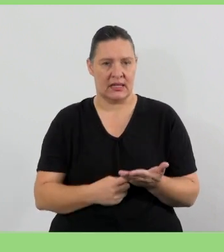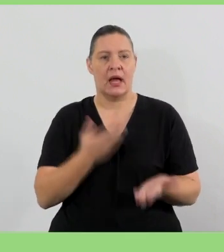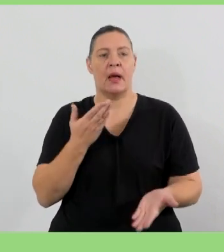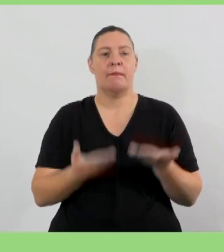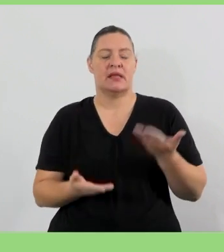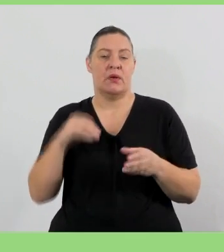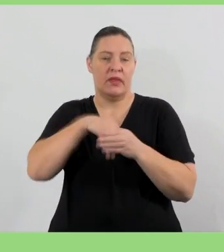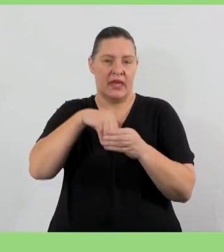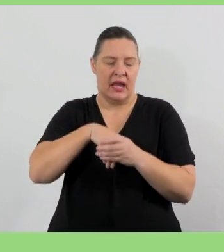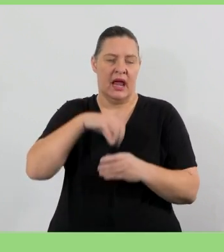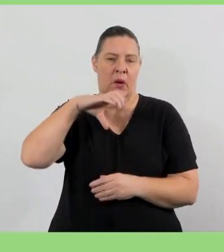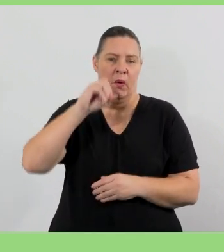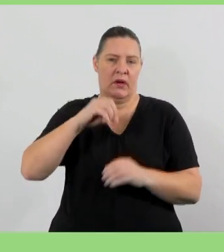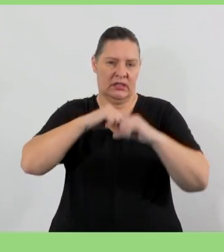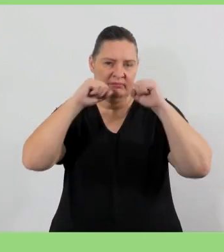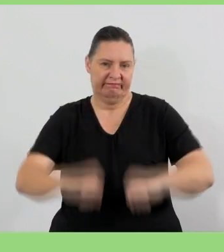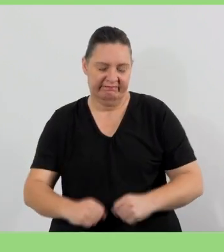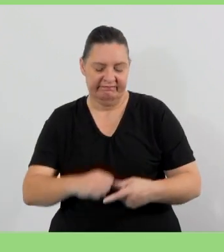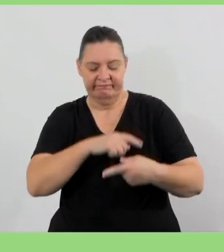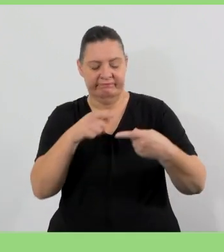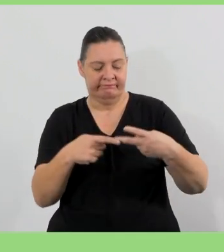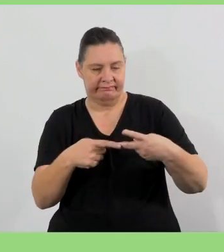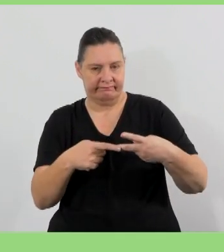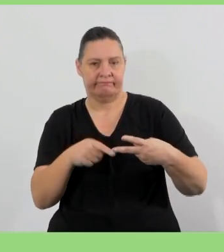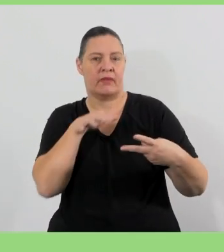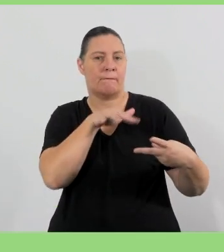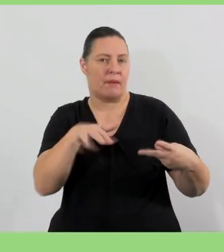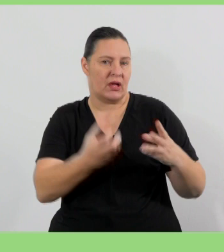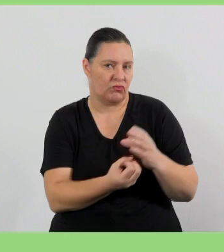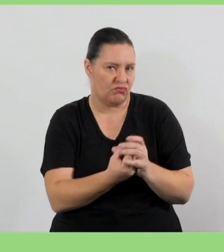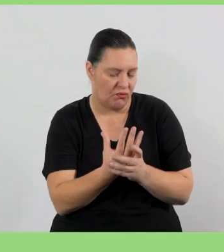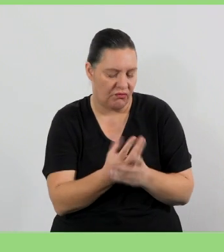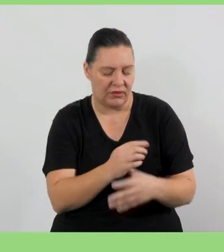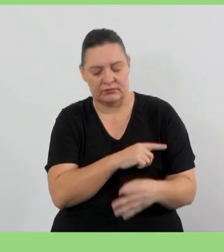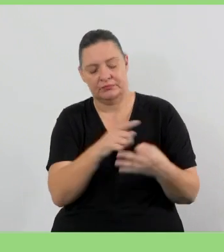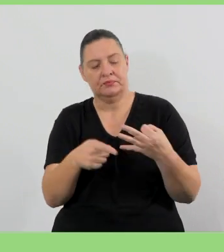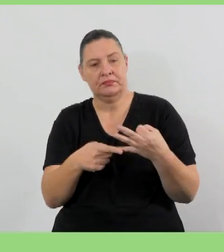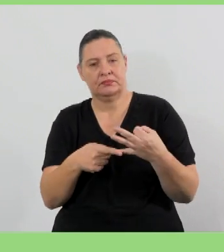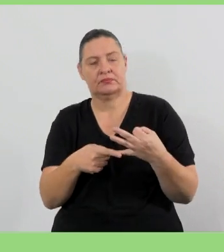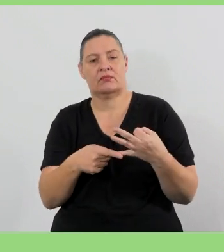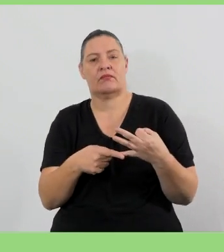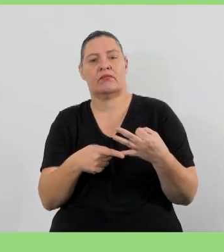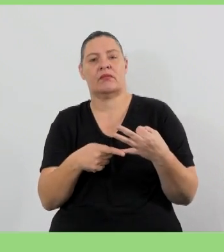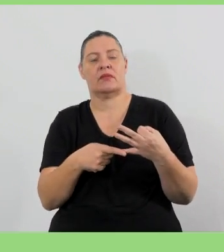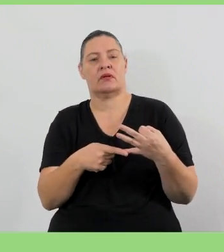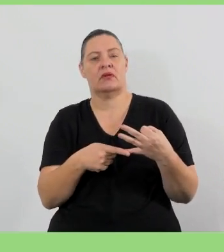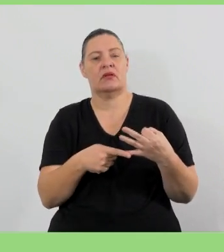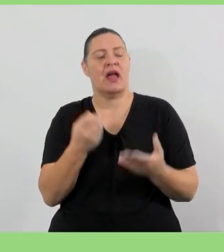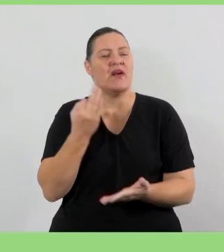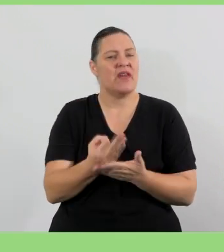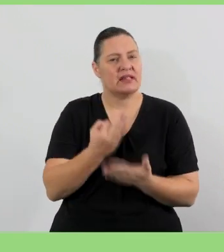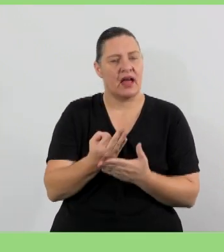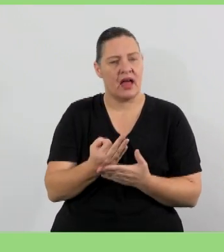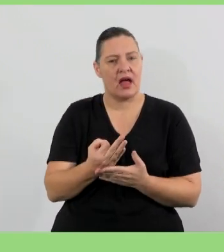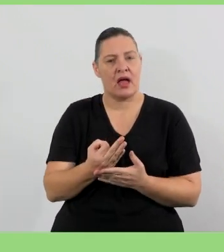is the balance in the ecosystem. We will then speak about the population growth. And then we are going to speak about the factors